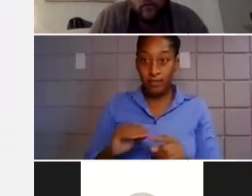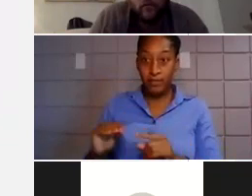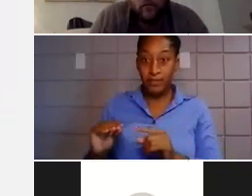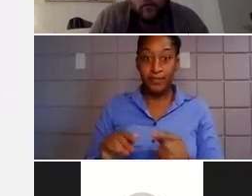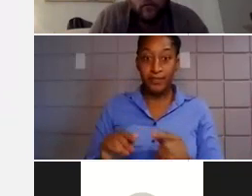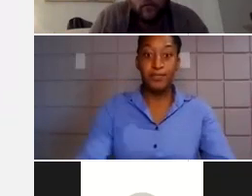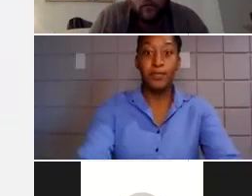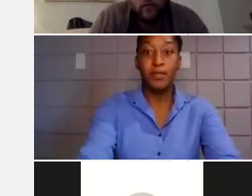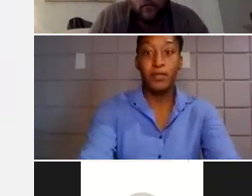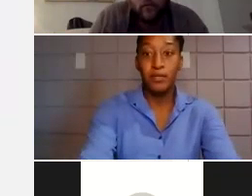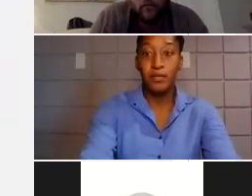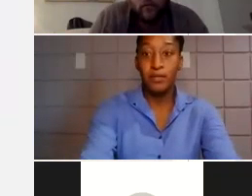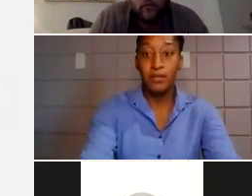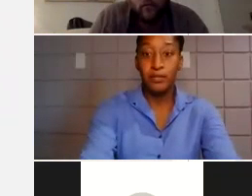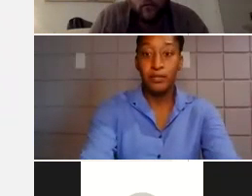So